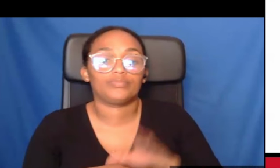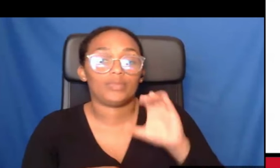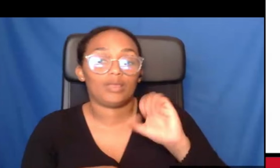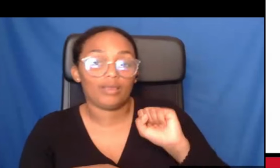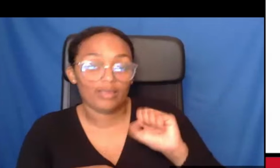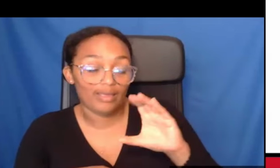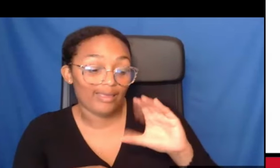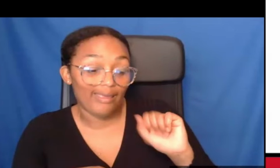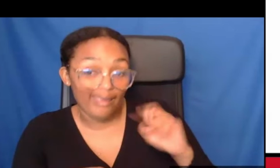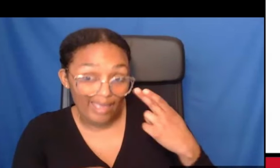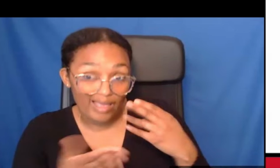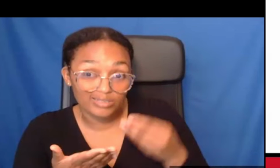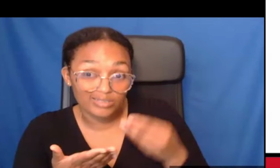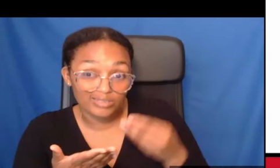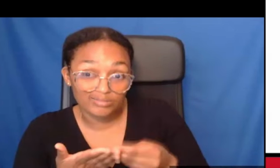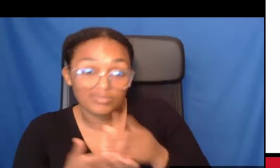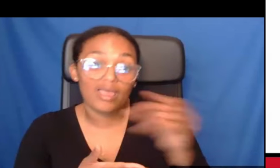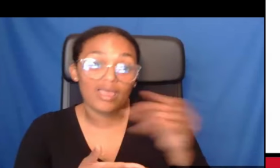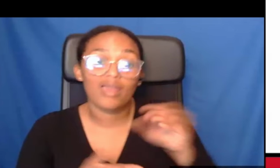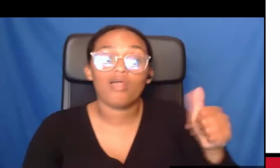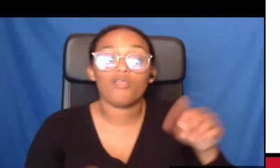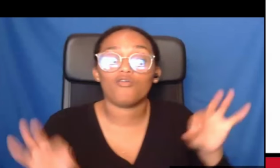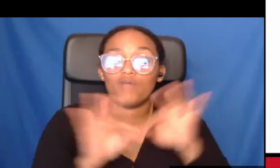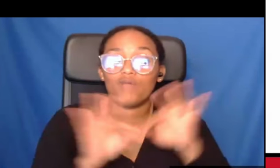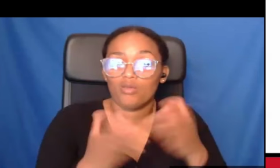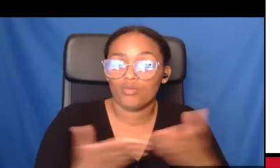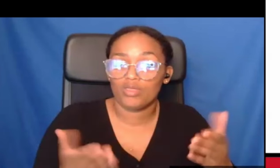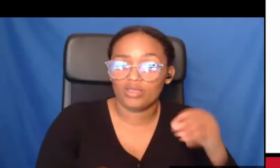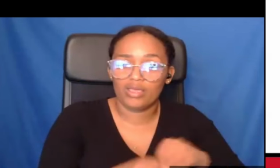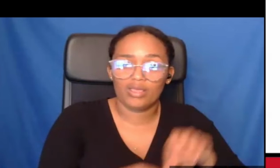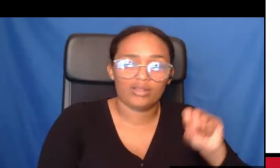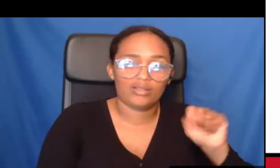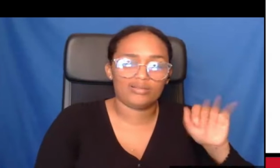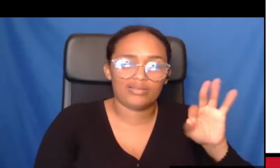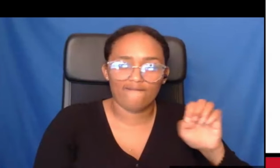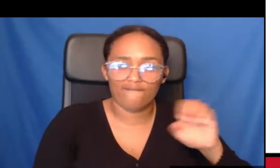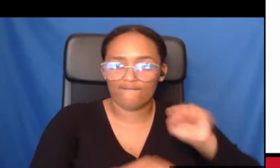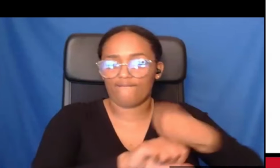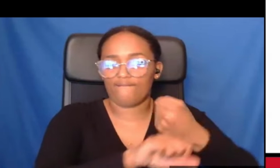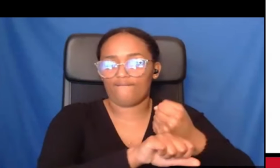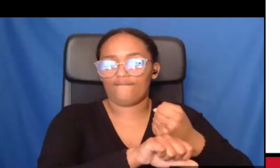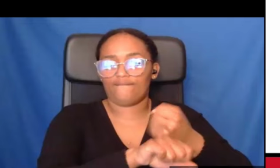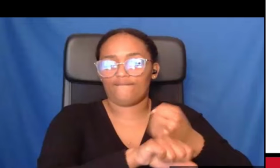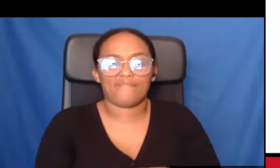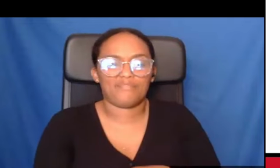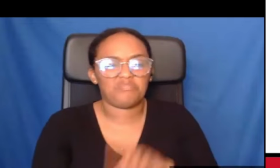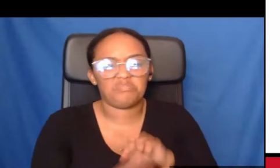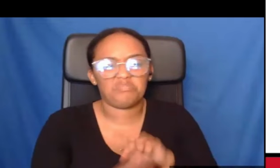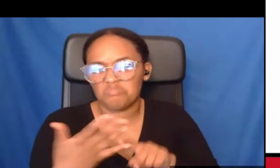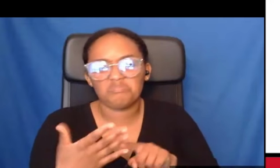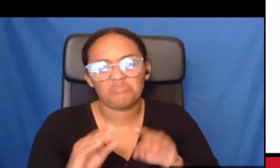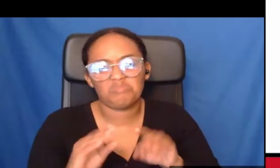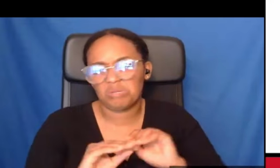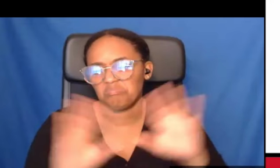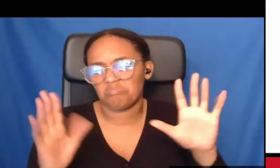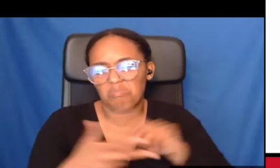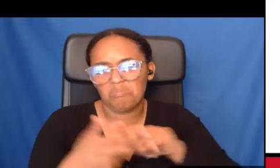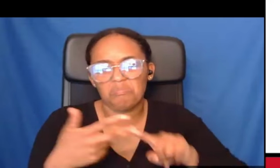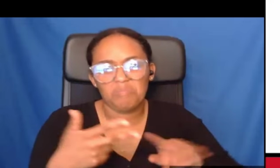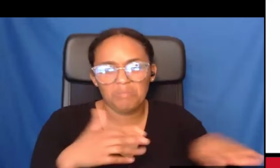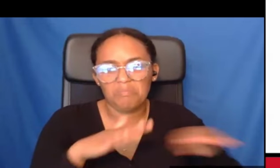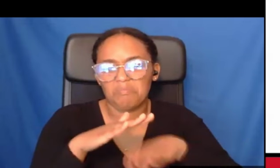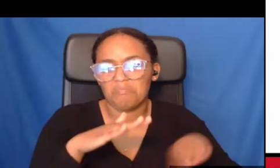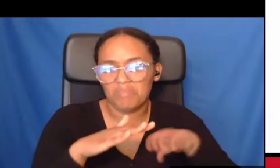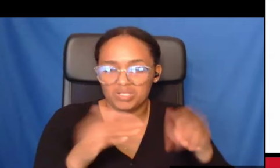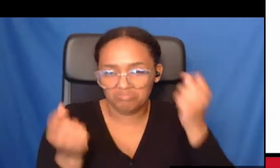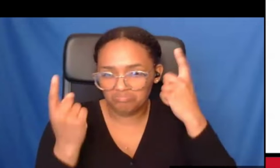valuables in a safe. These are all pretty basic pointers, but pretty important and pretty important to your